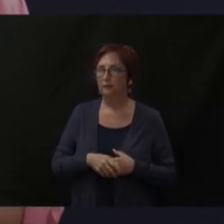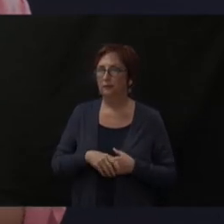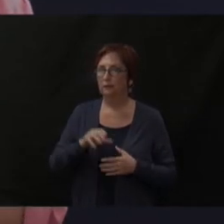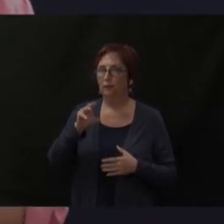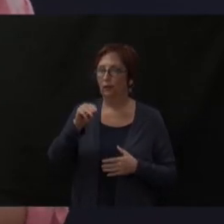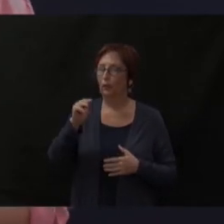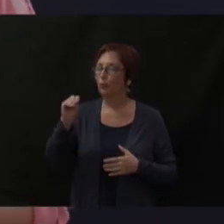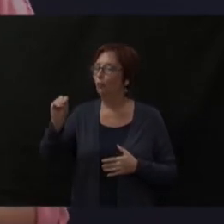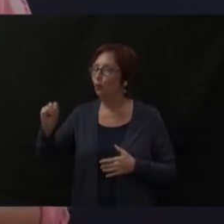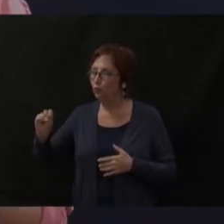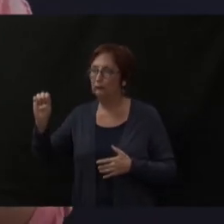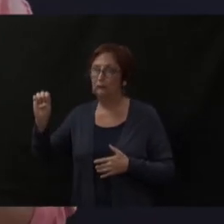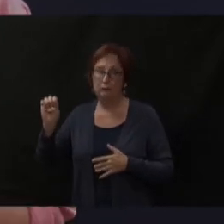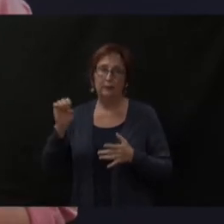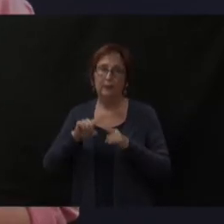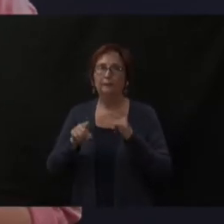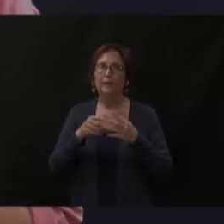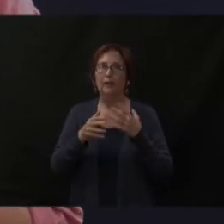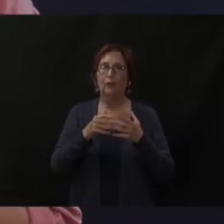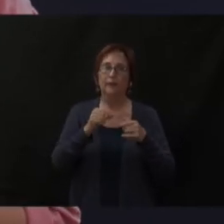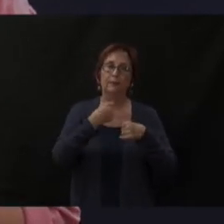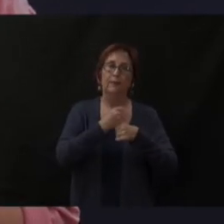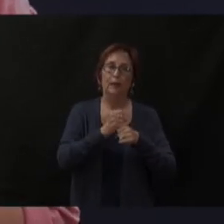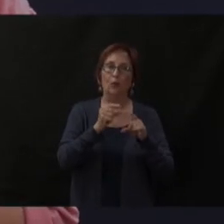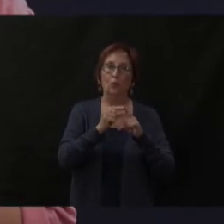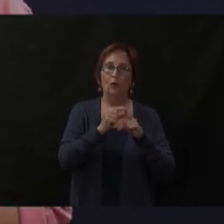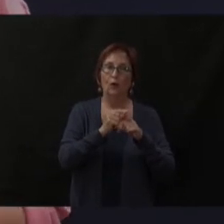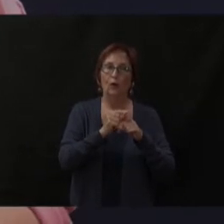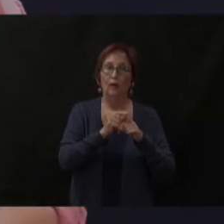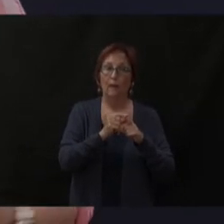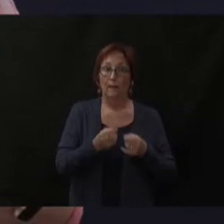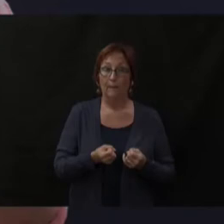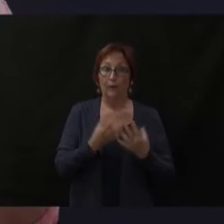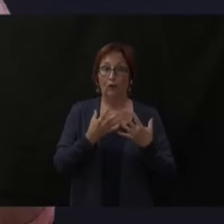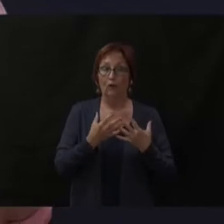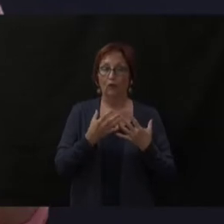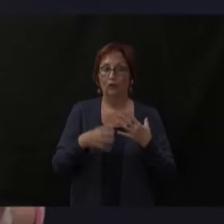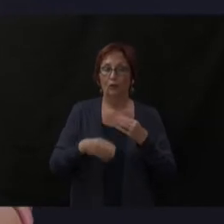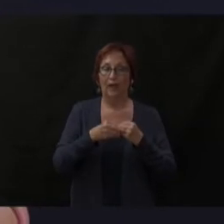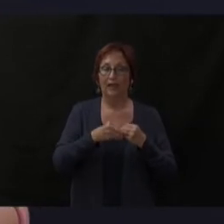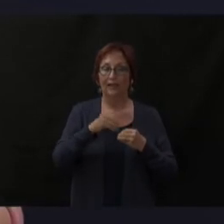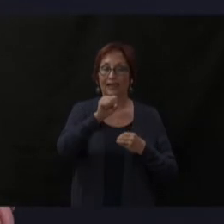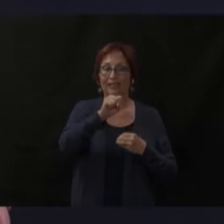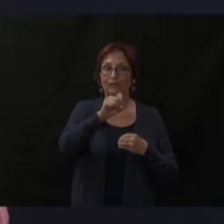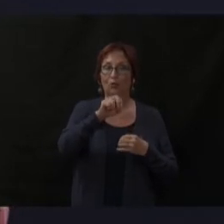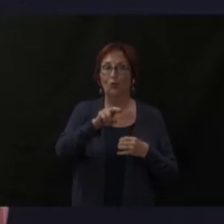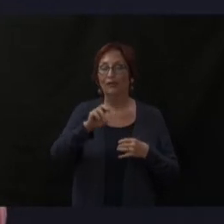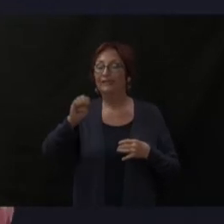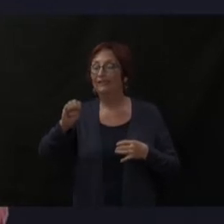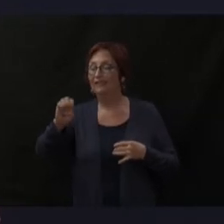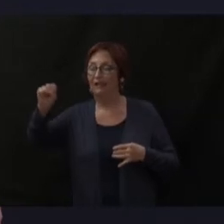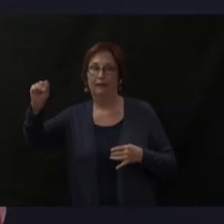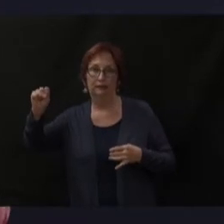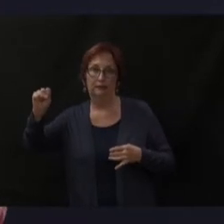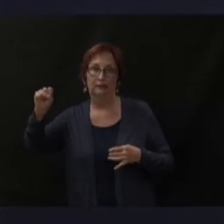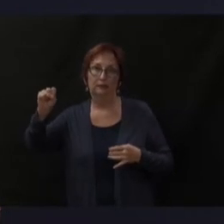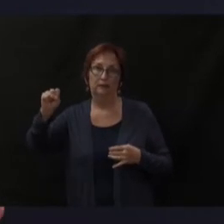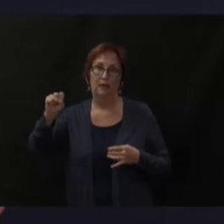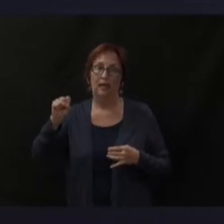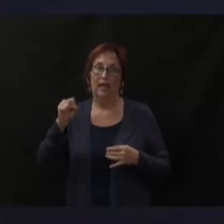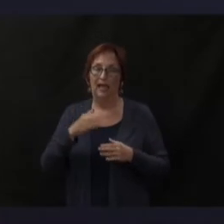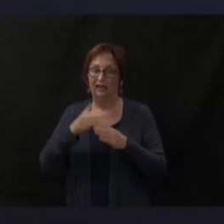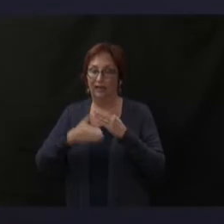to make a word a plural, you put an S or an ES. But if it ends with a s sound or a z sound, which are